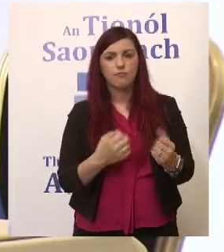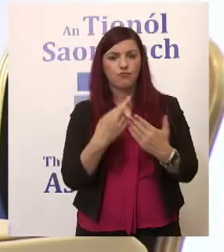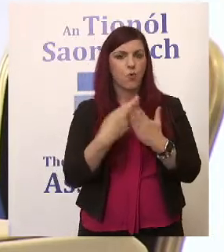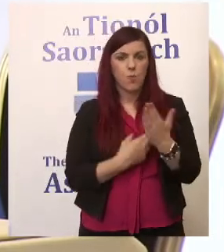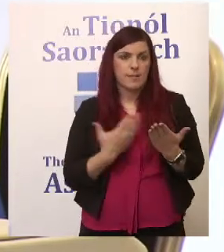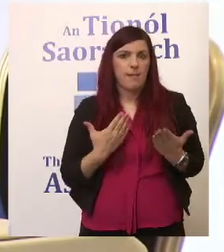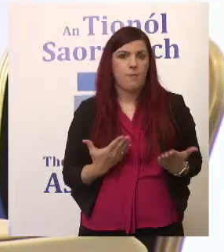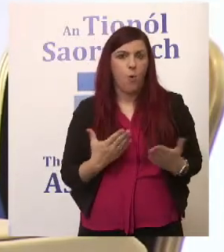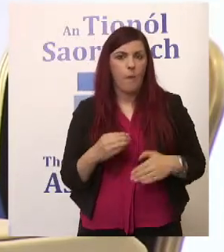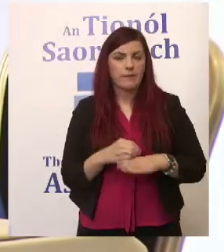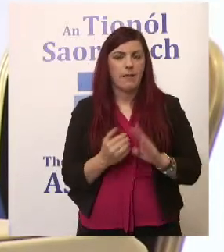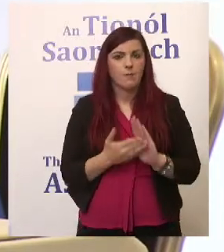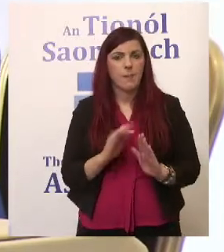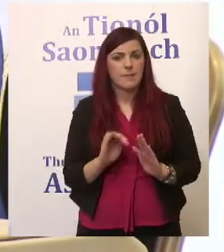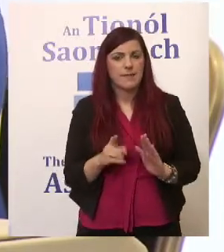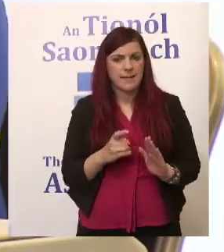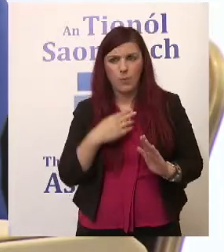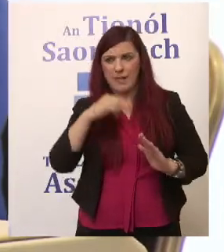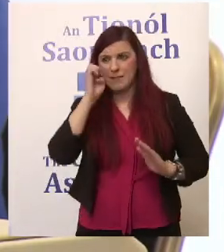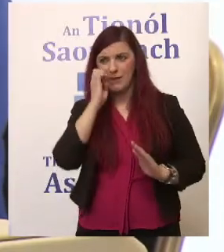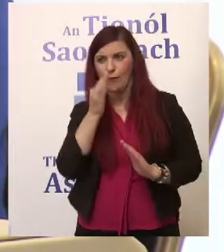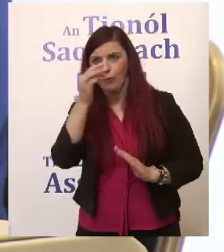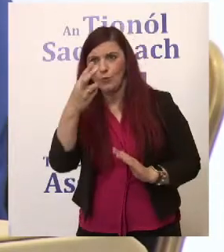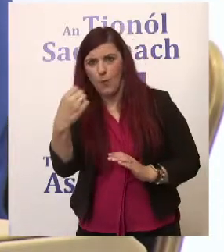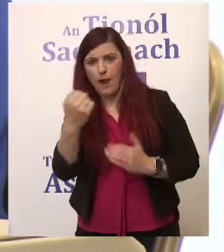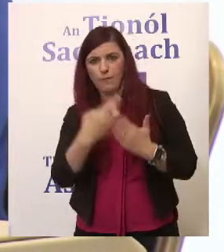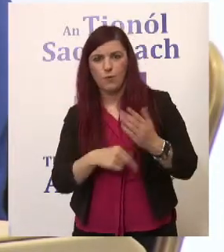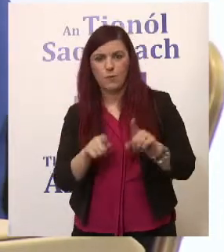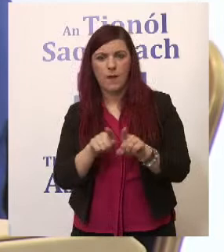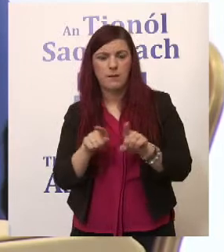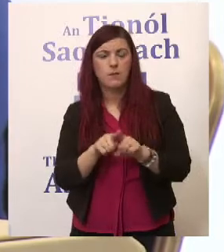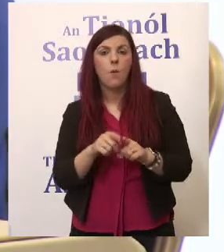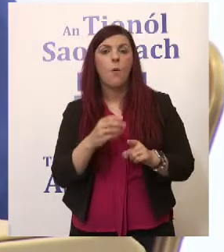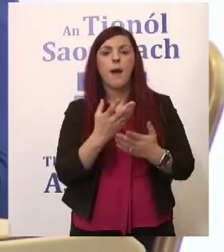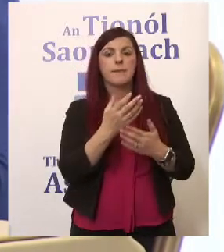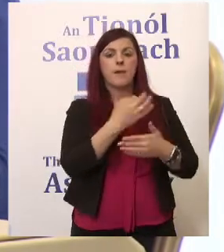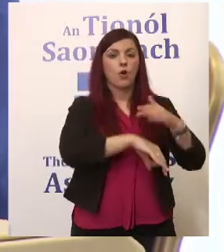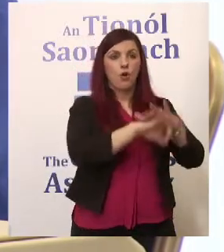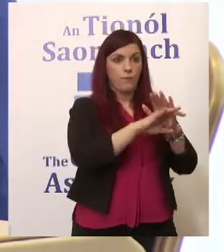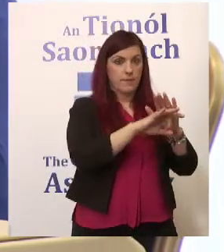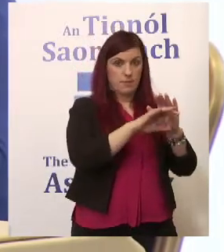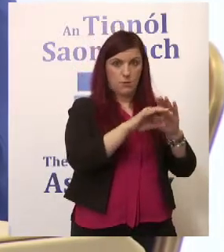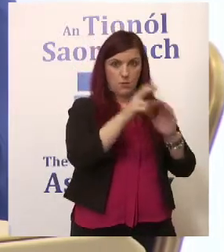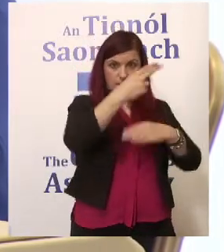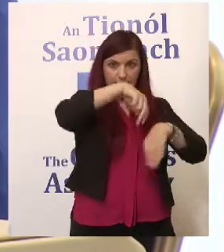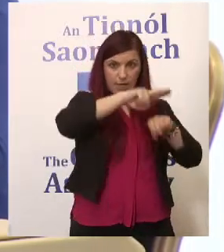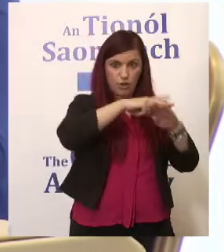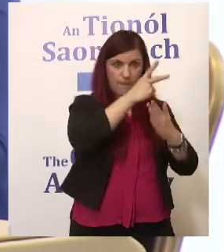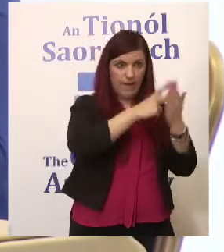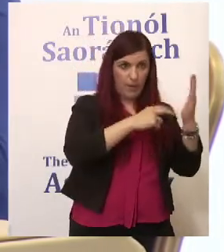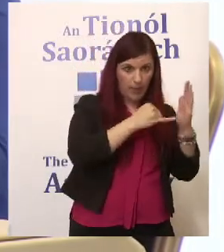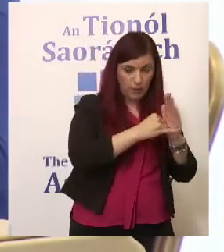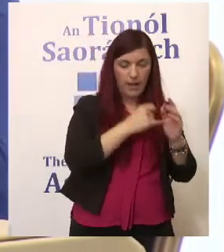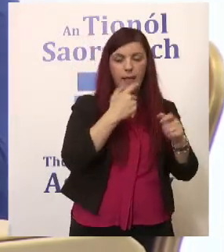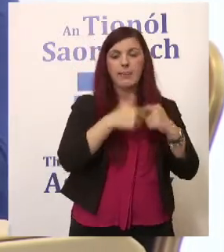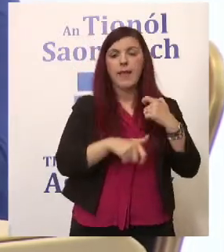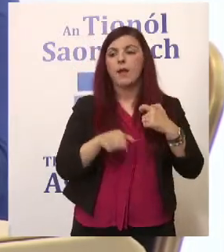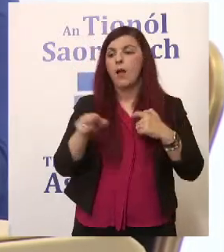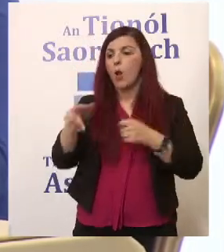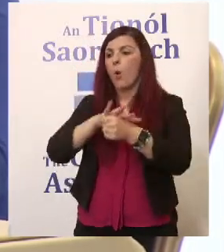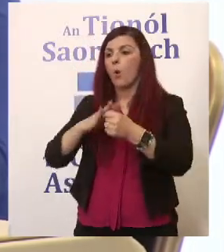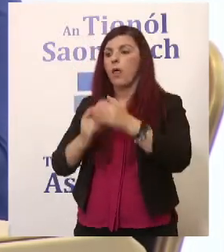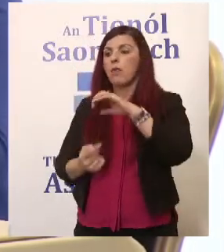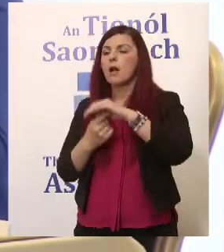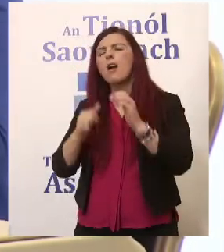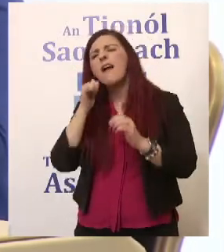at present. The government does the national valuation, and local authorities can vary the rate at which